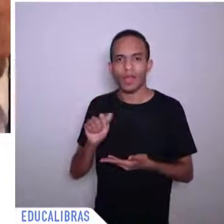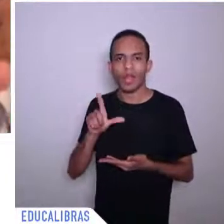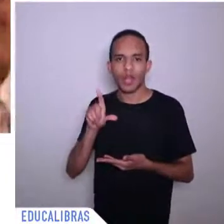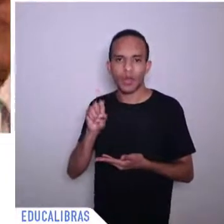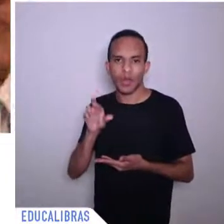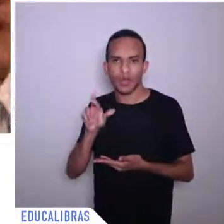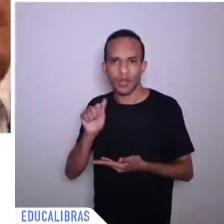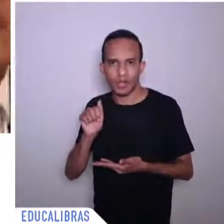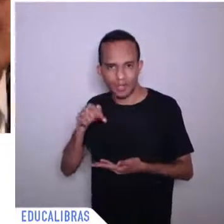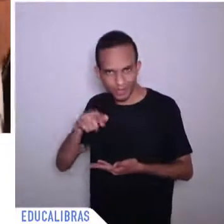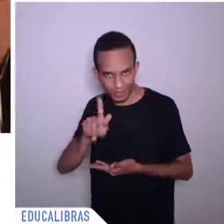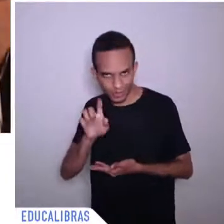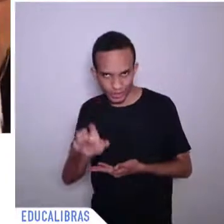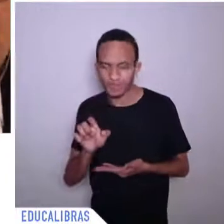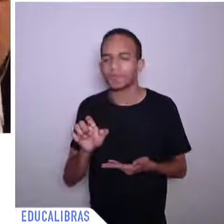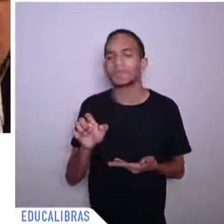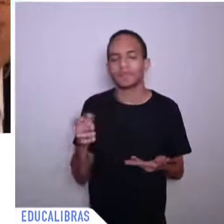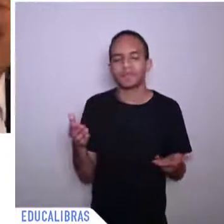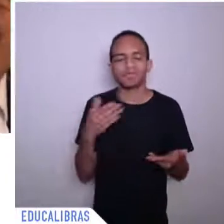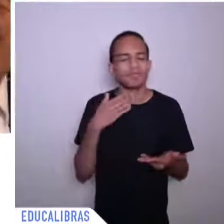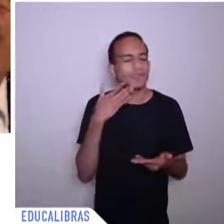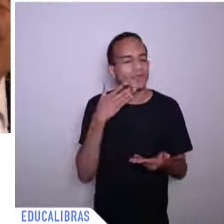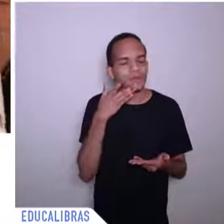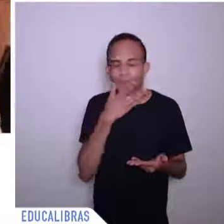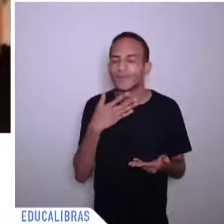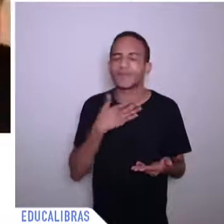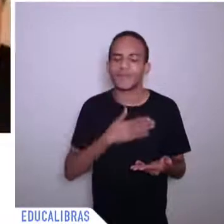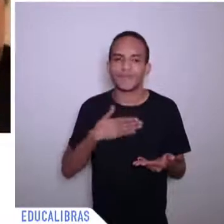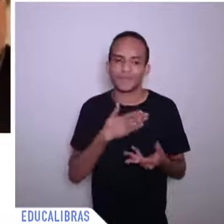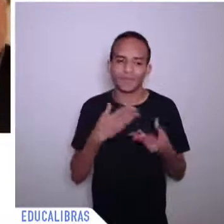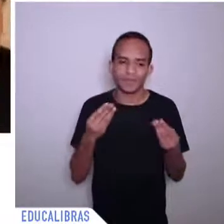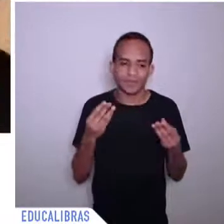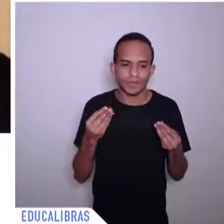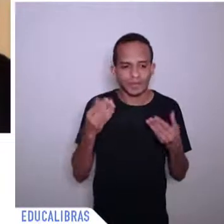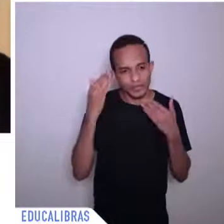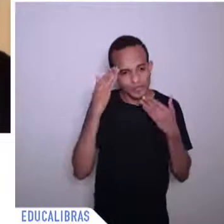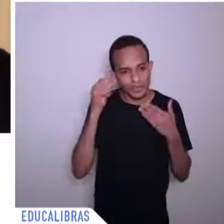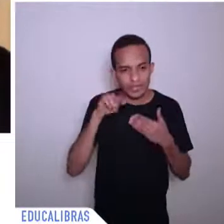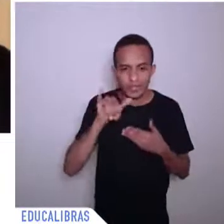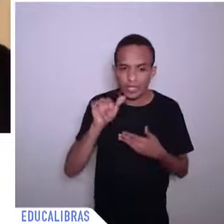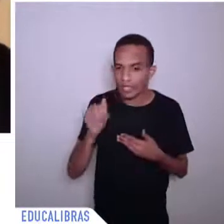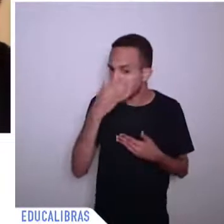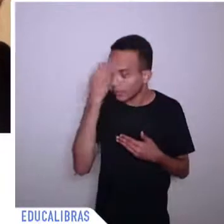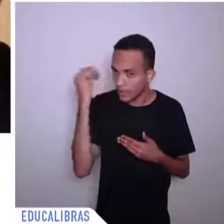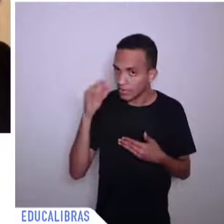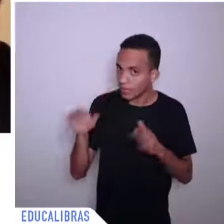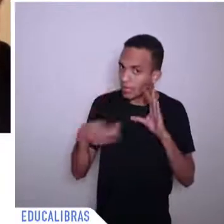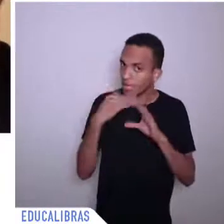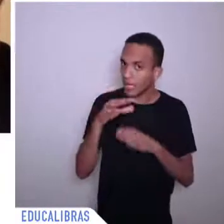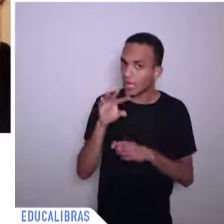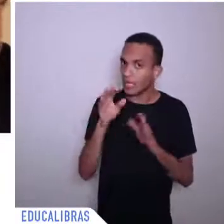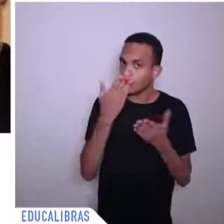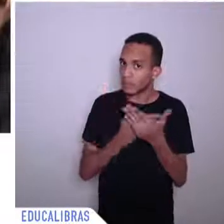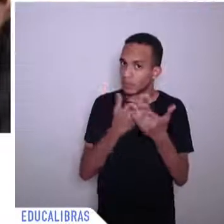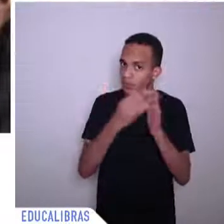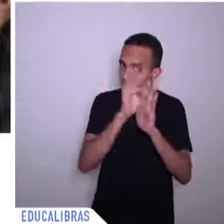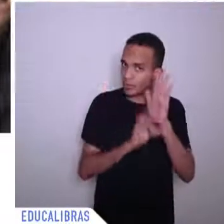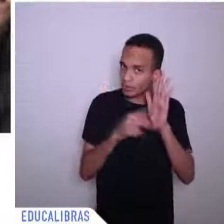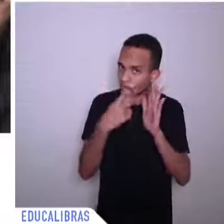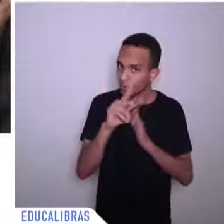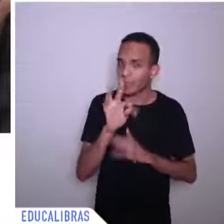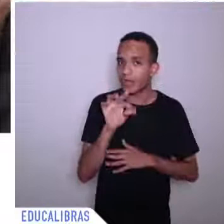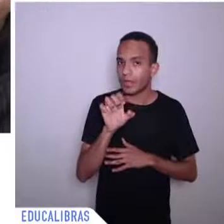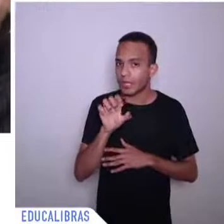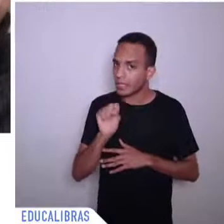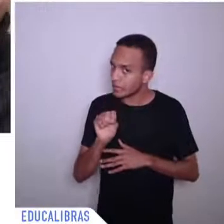which I adore. So thank you very much for this opportunity. And Nina, please don't forget to send me, don't